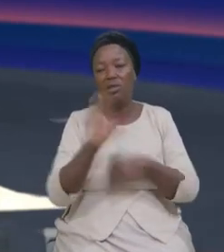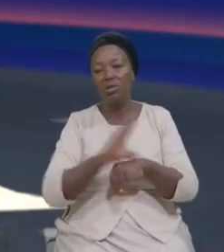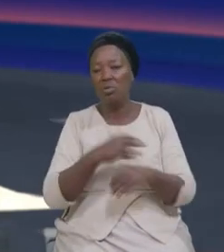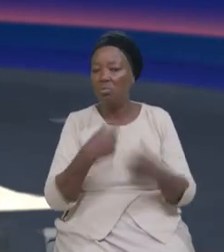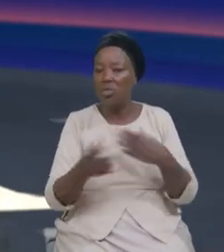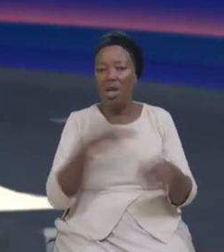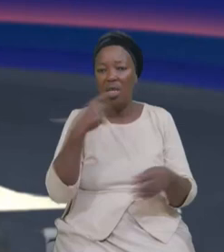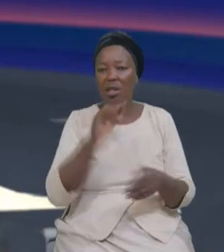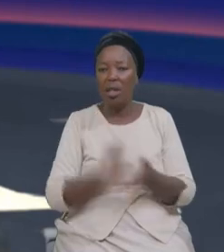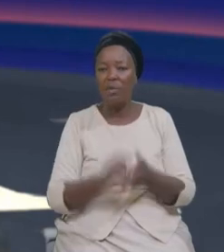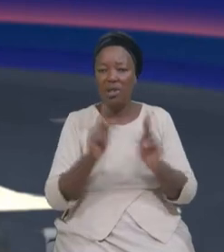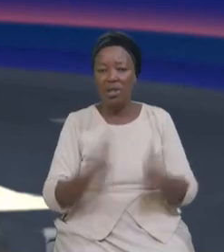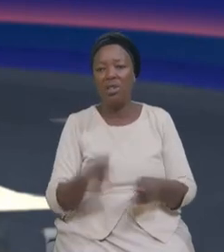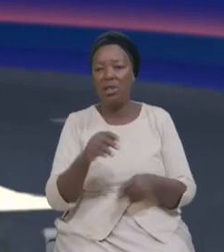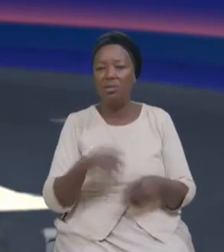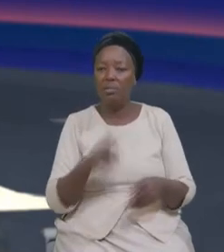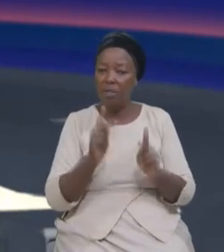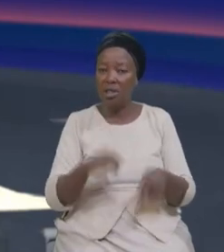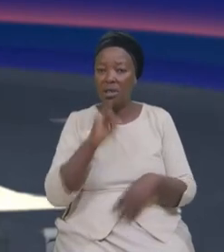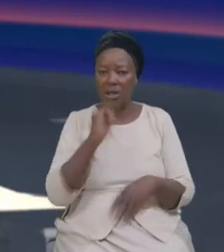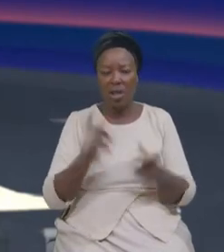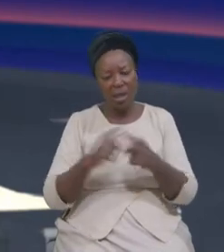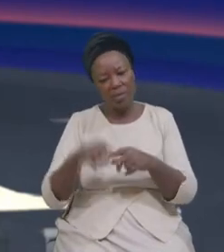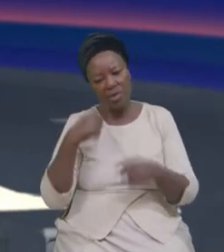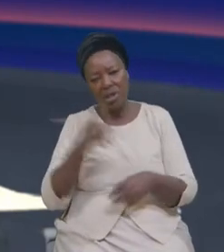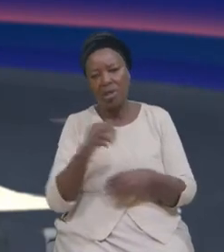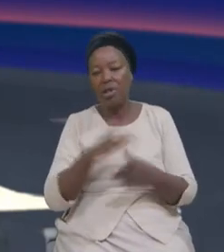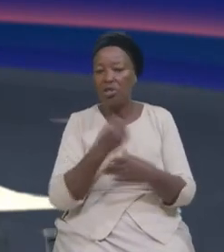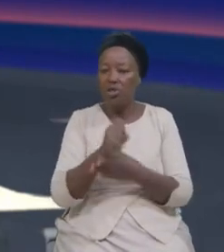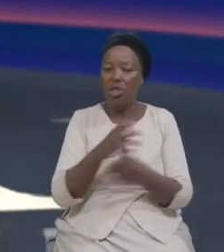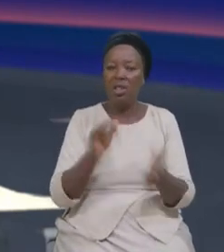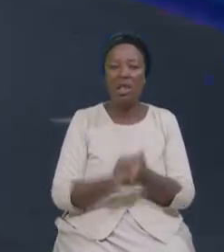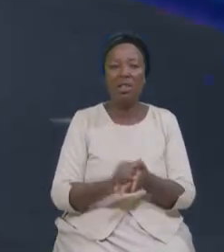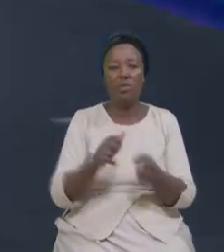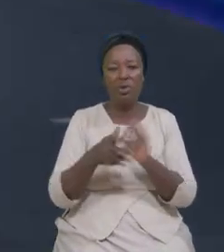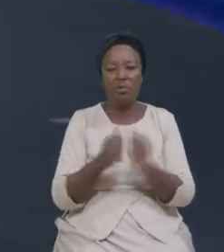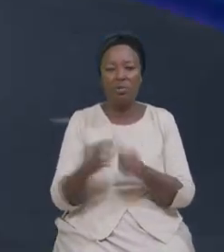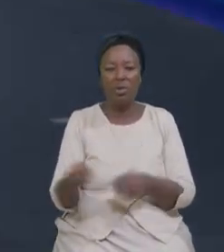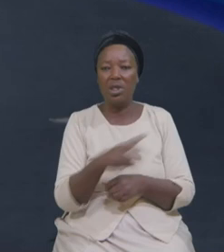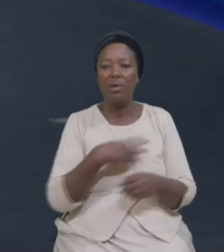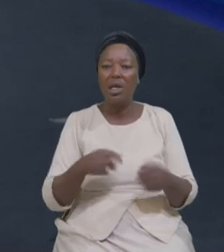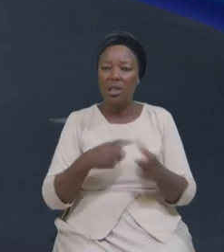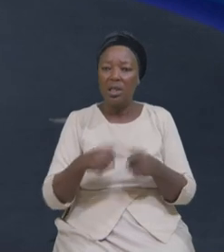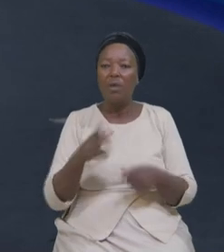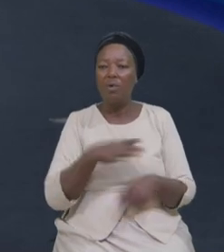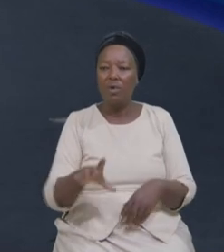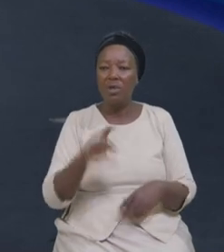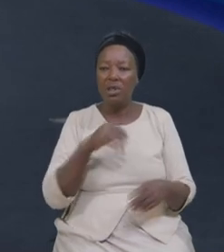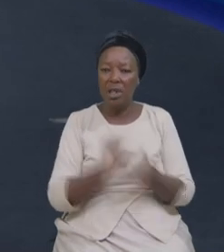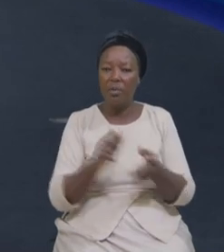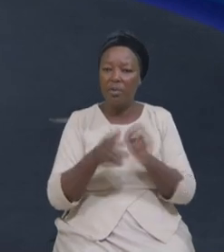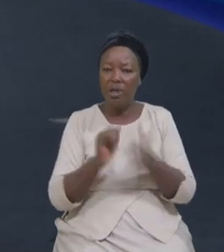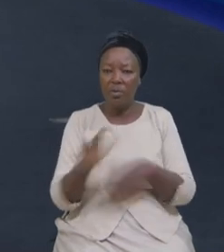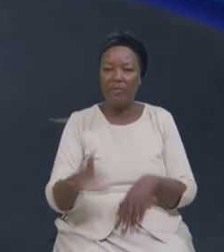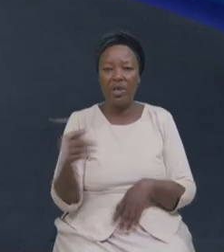are concerned about us, that are in the same problem, in the same predicament that we find ourselves. So we